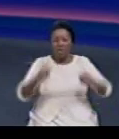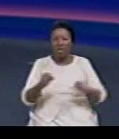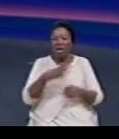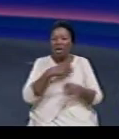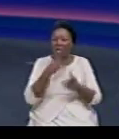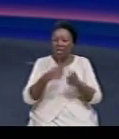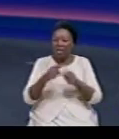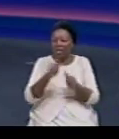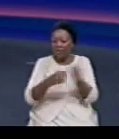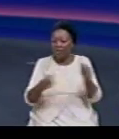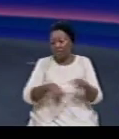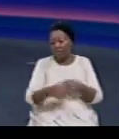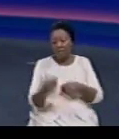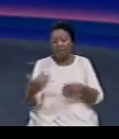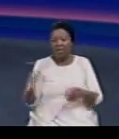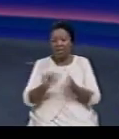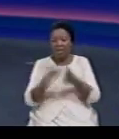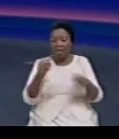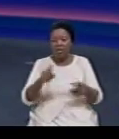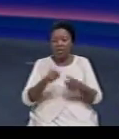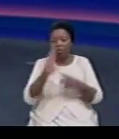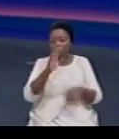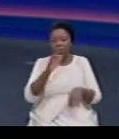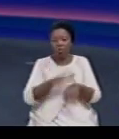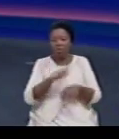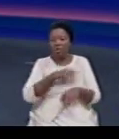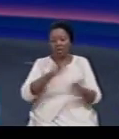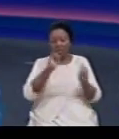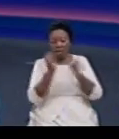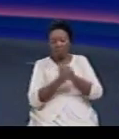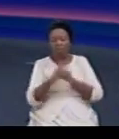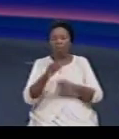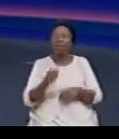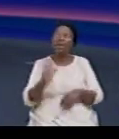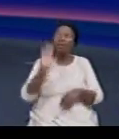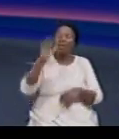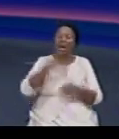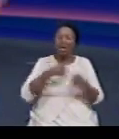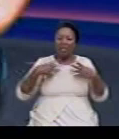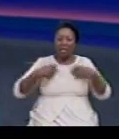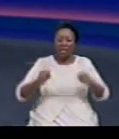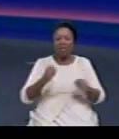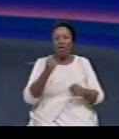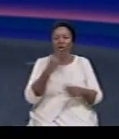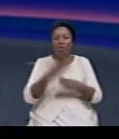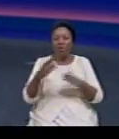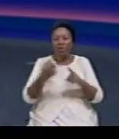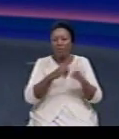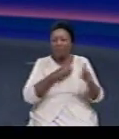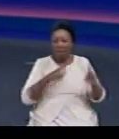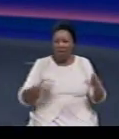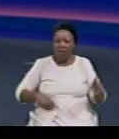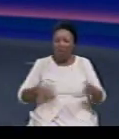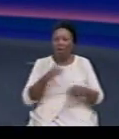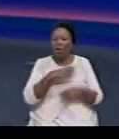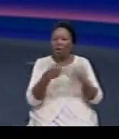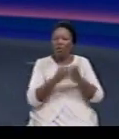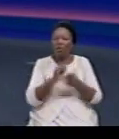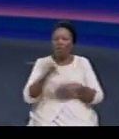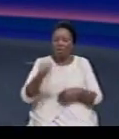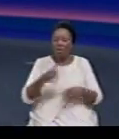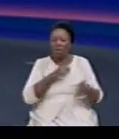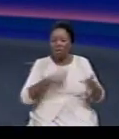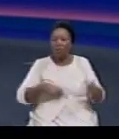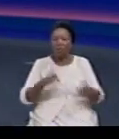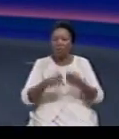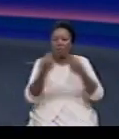thing that needs to be touched and transformed and healed and totally delivered from, your